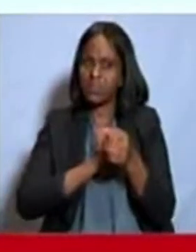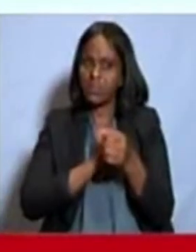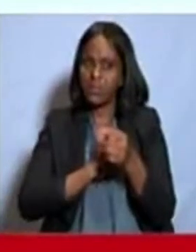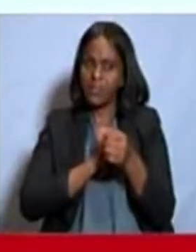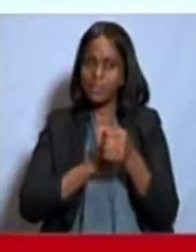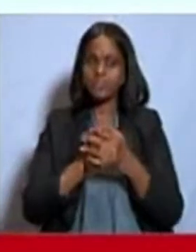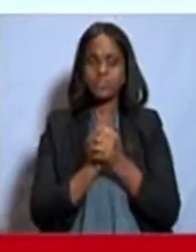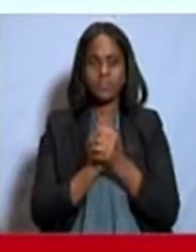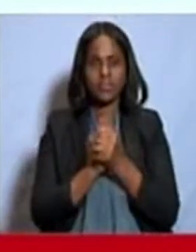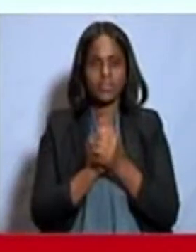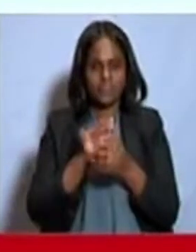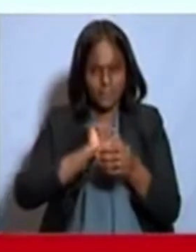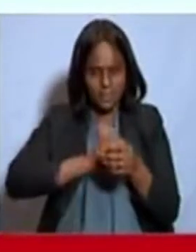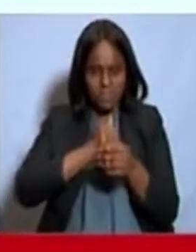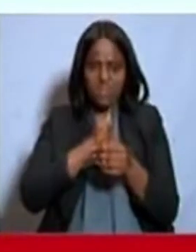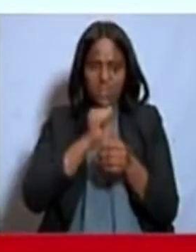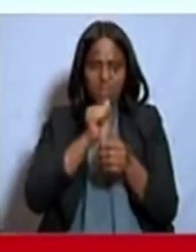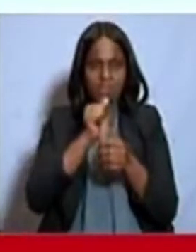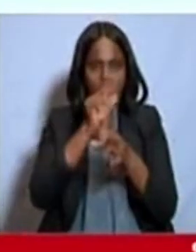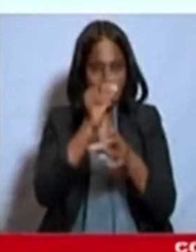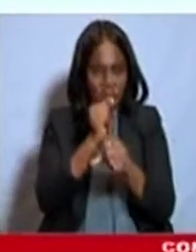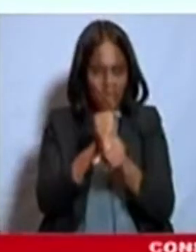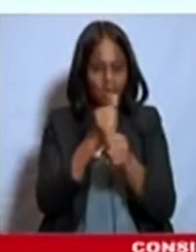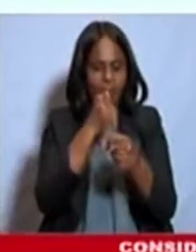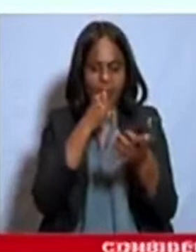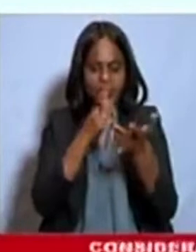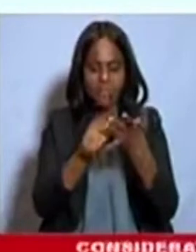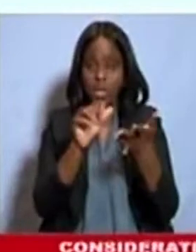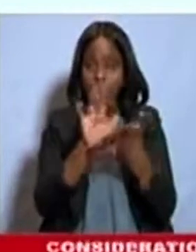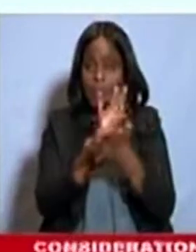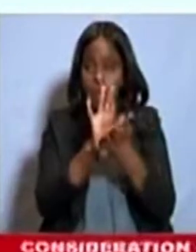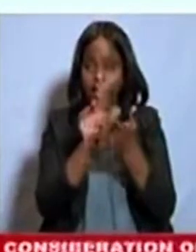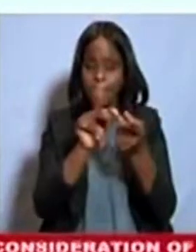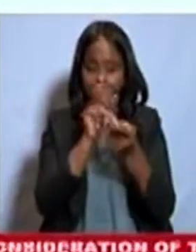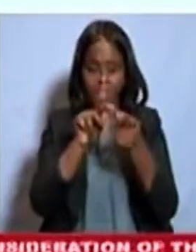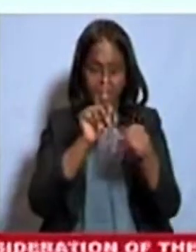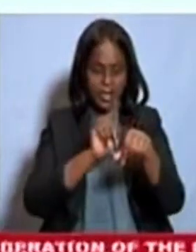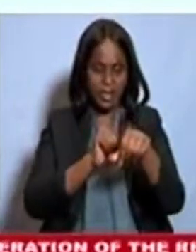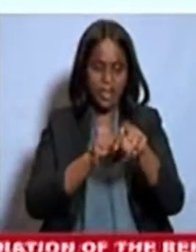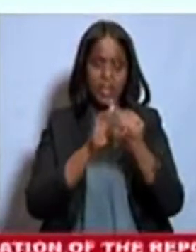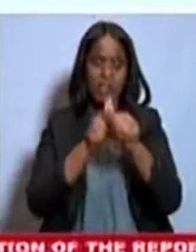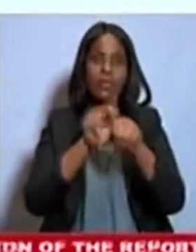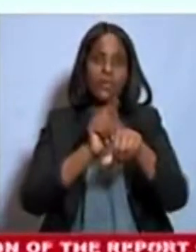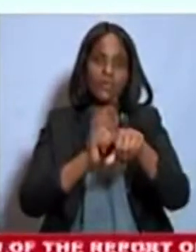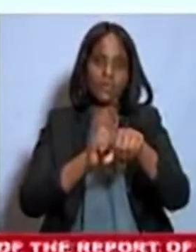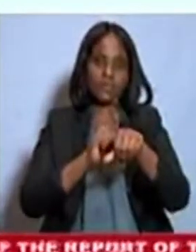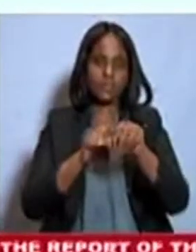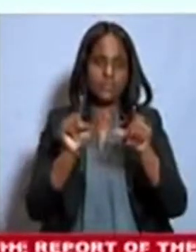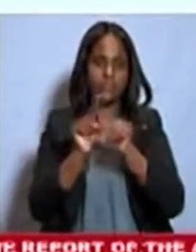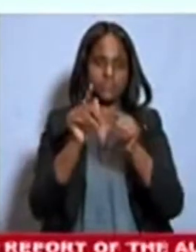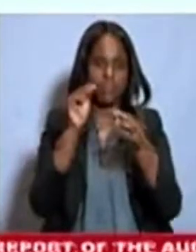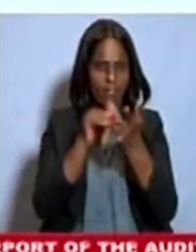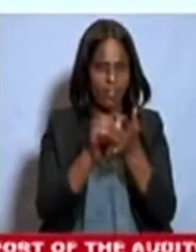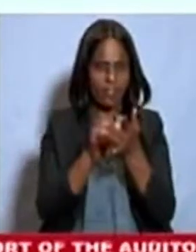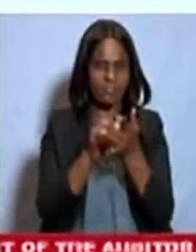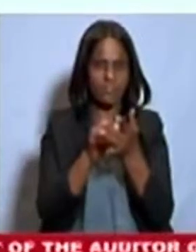that we did not get the affidavits to them in time. And the